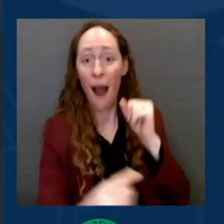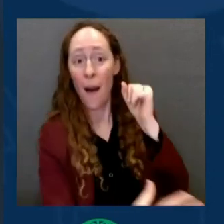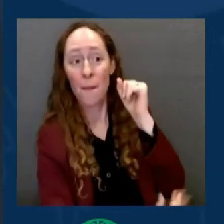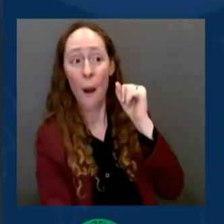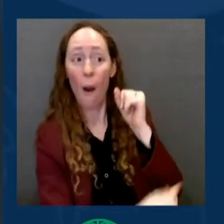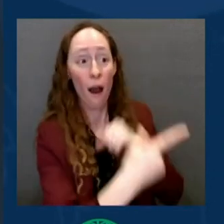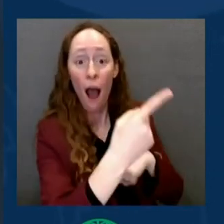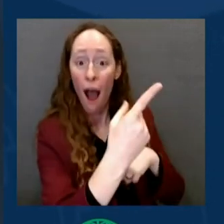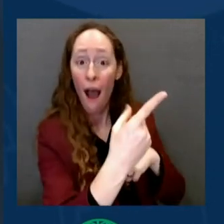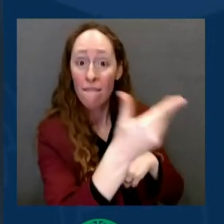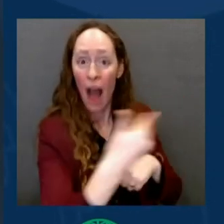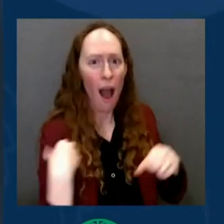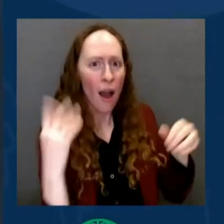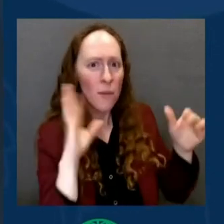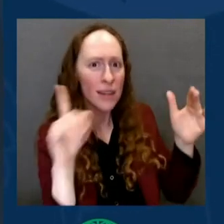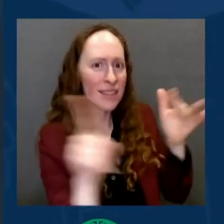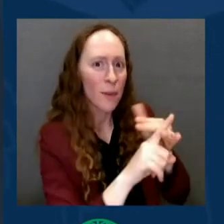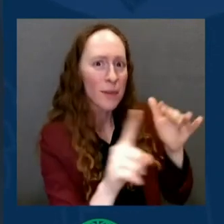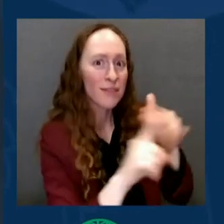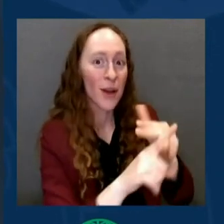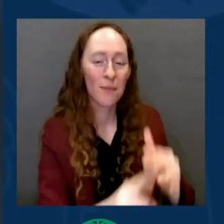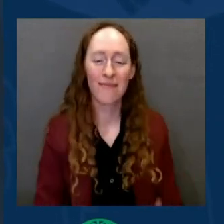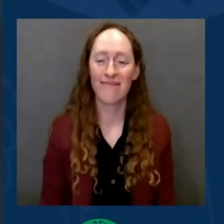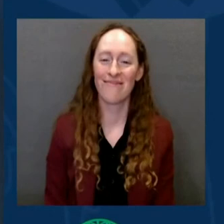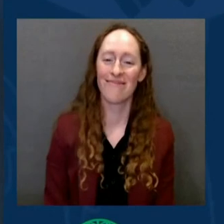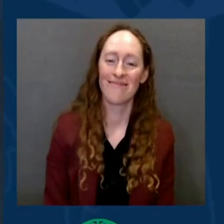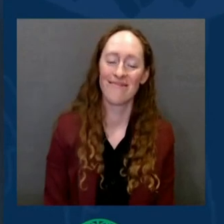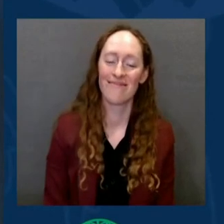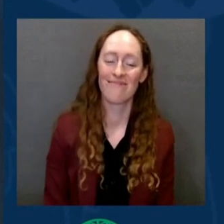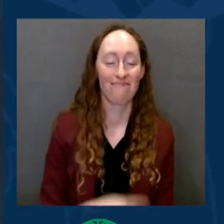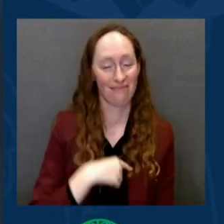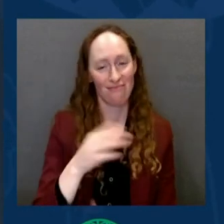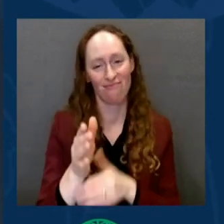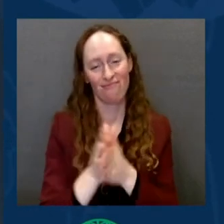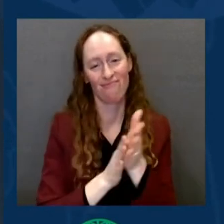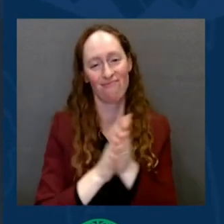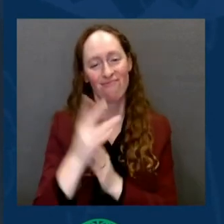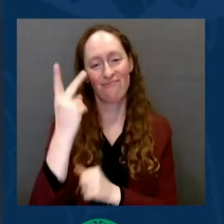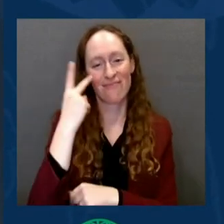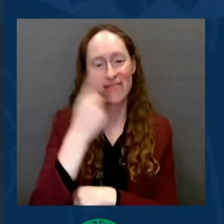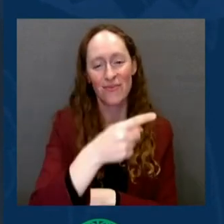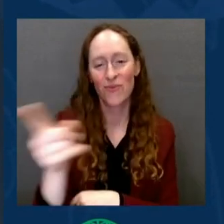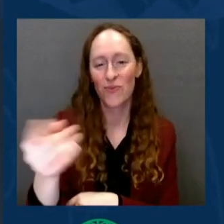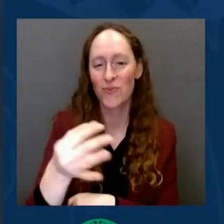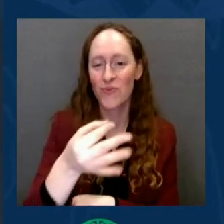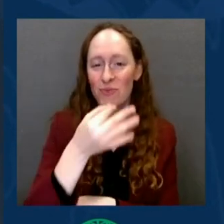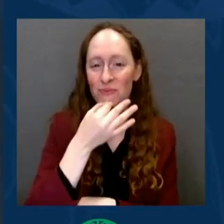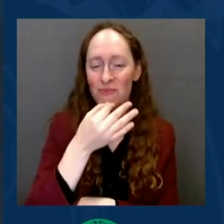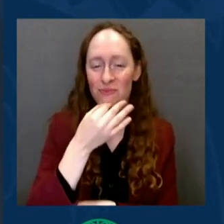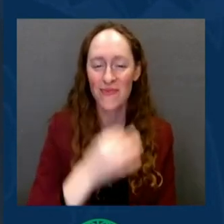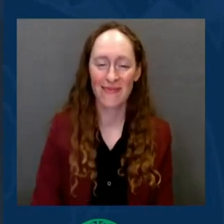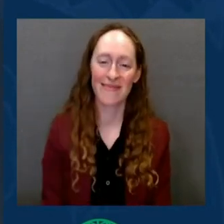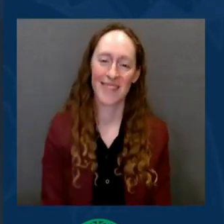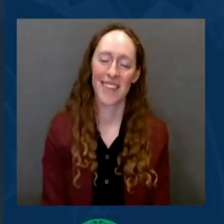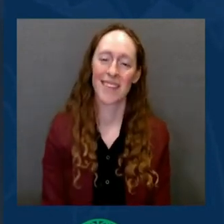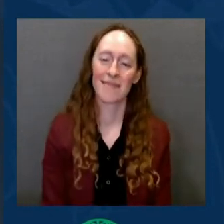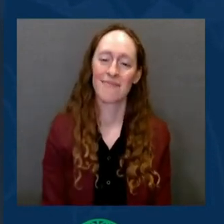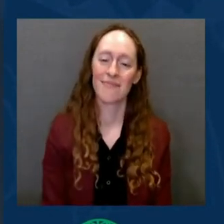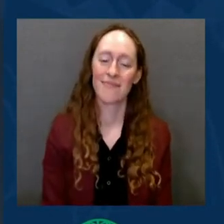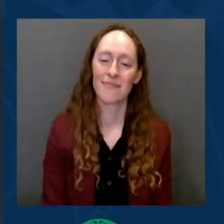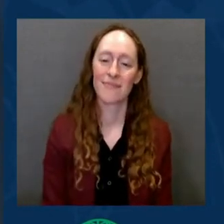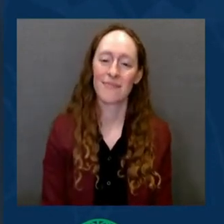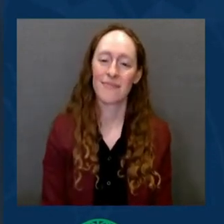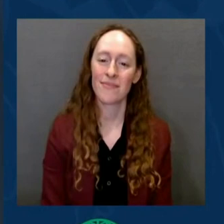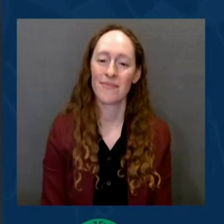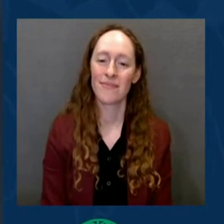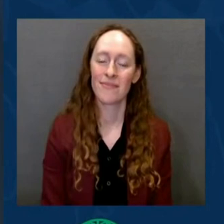also directed the establishment of the President Advisory Council, as I said, on the diaspora, and we'll get input from them. And finally, I'm grateful